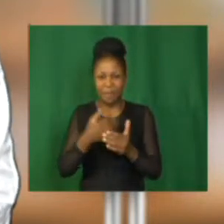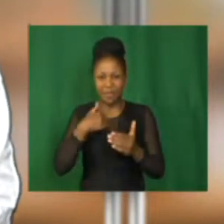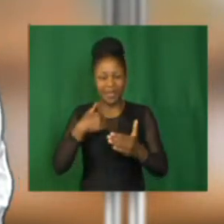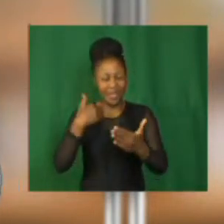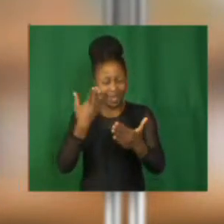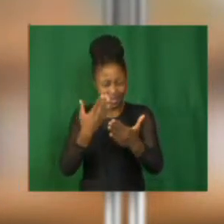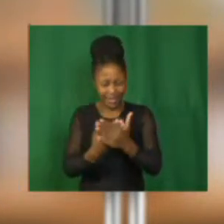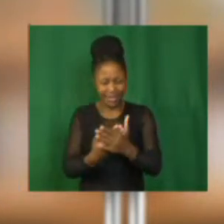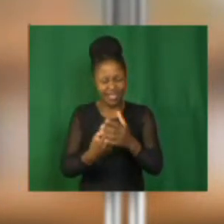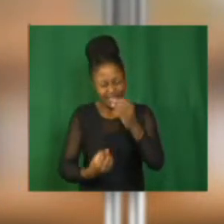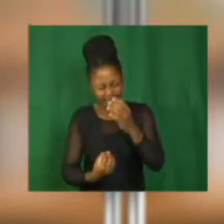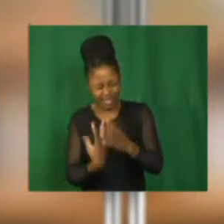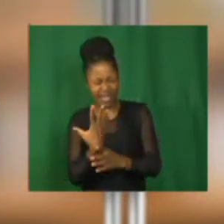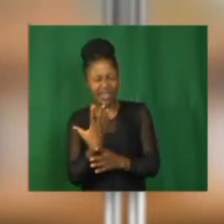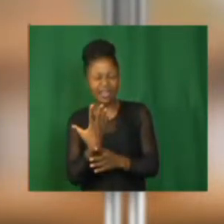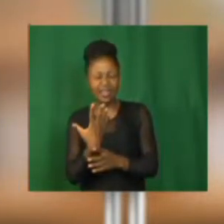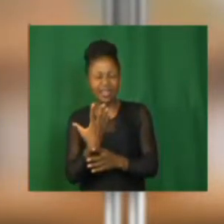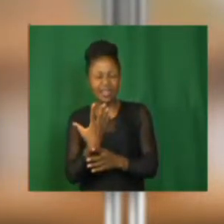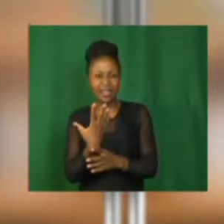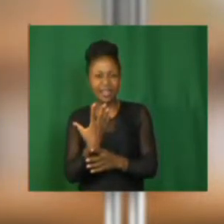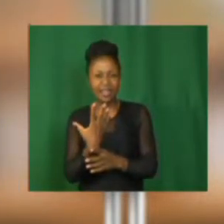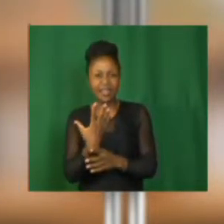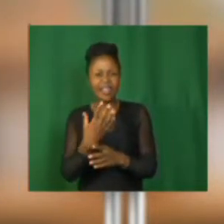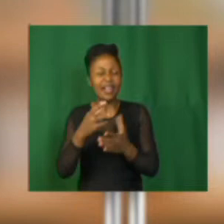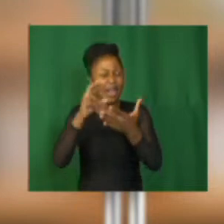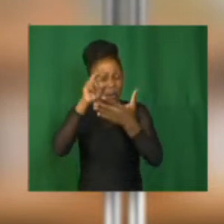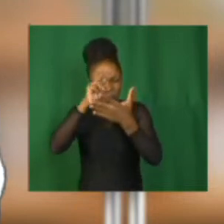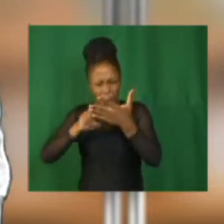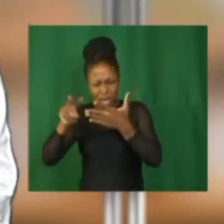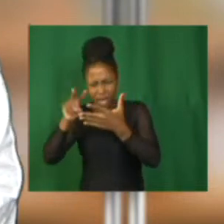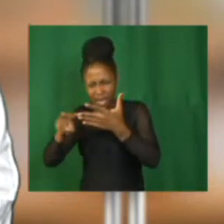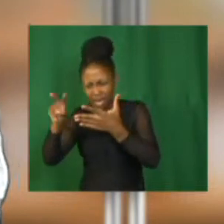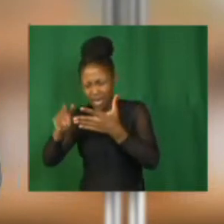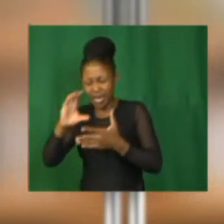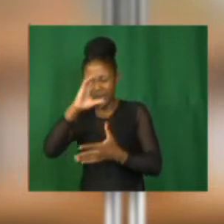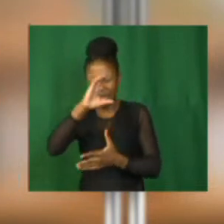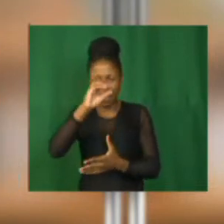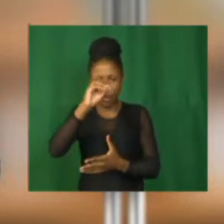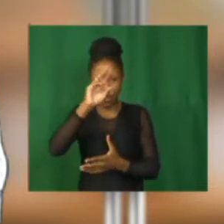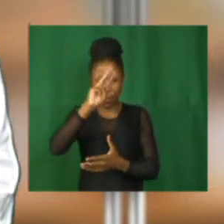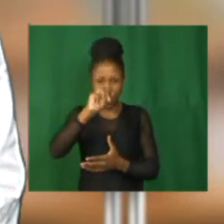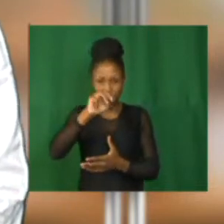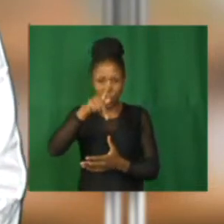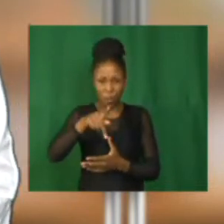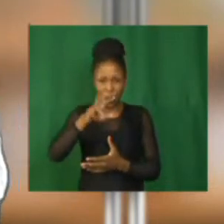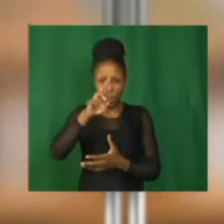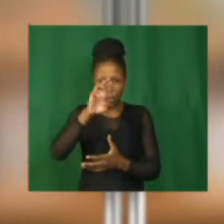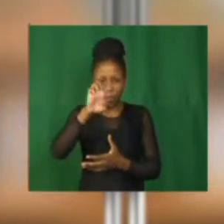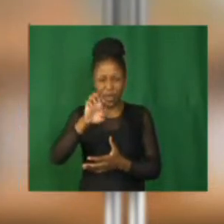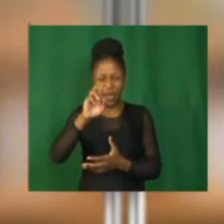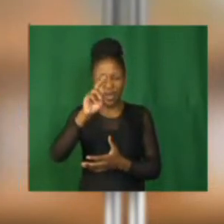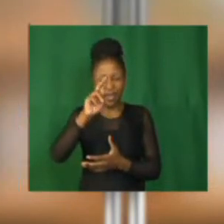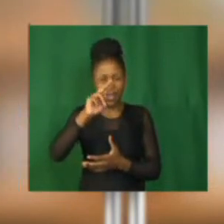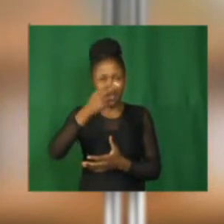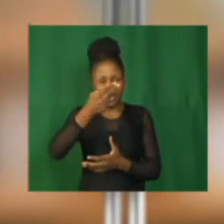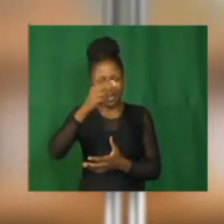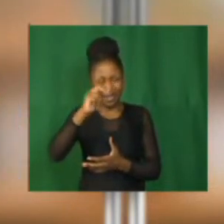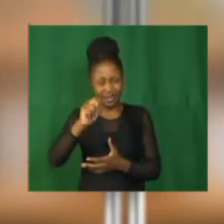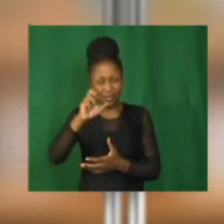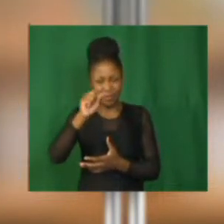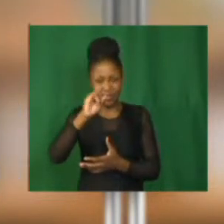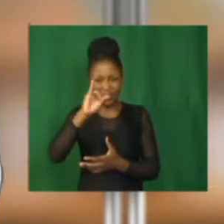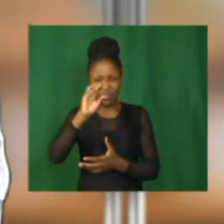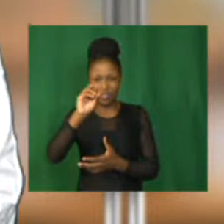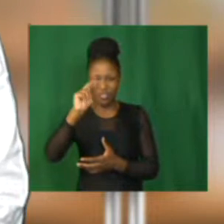begin by defining what a reading comprehension is. Now, when you are talking about a reading